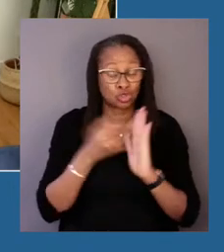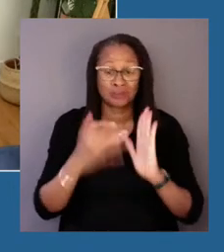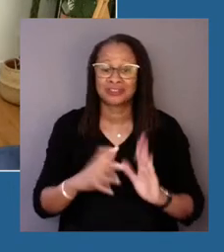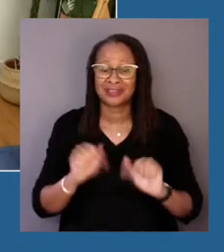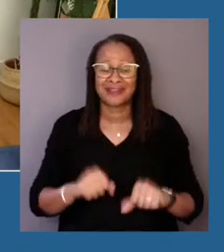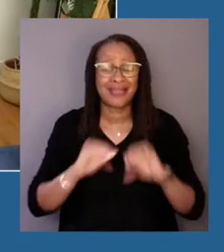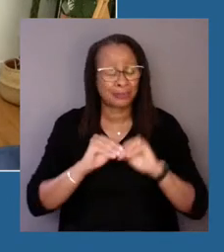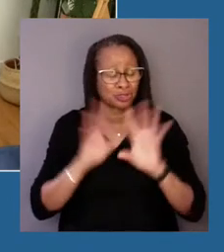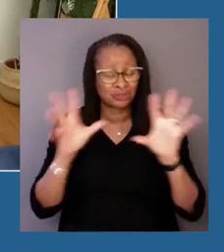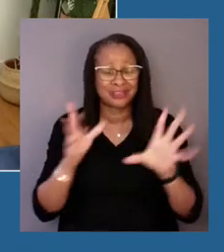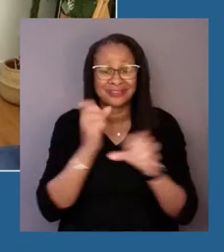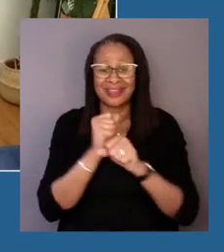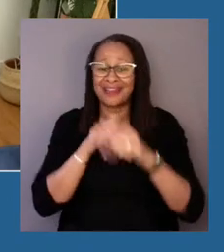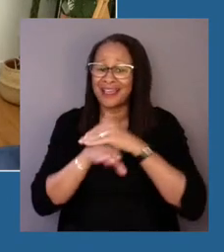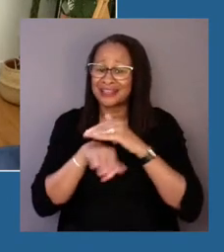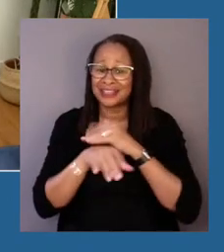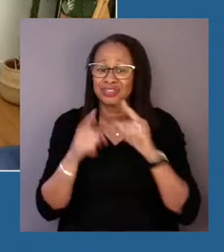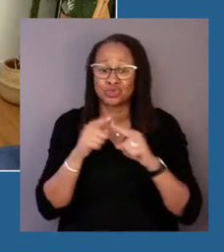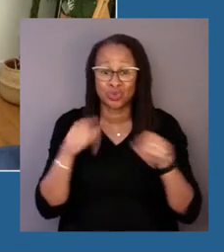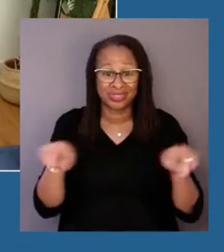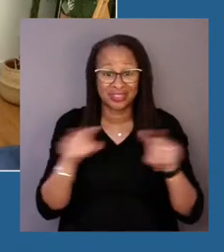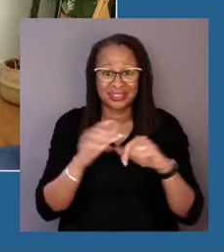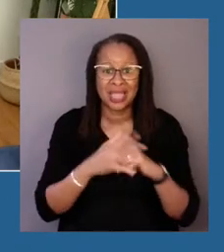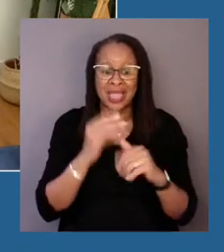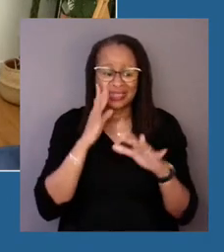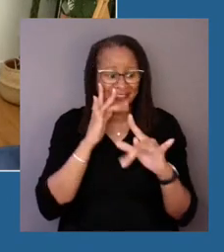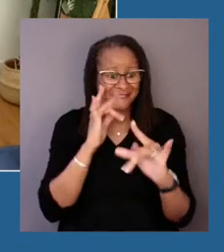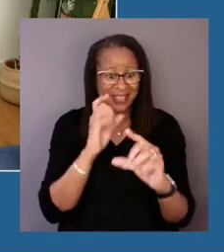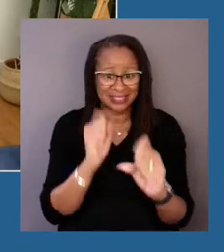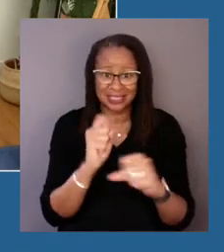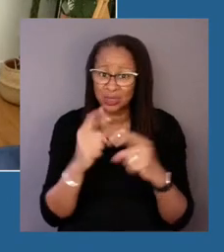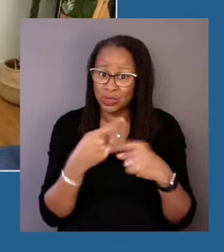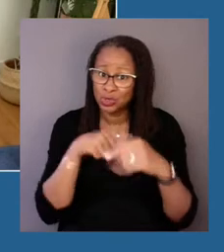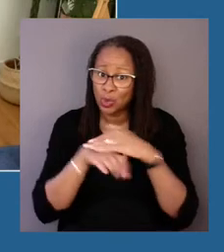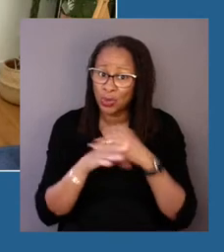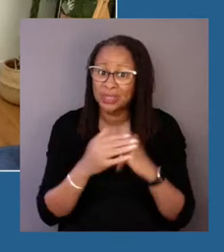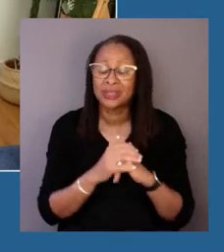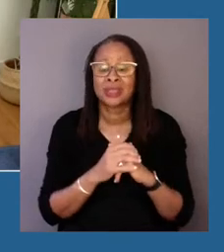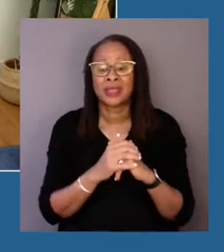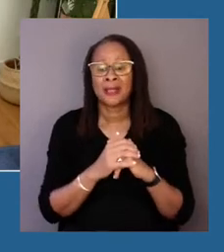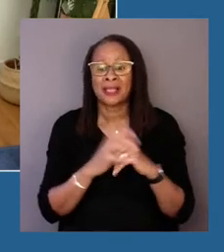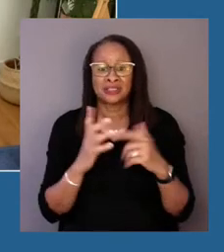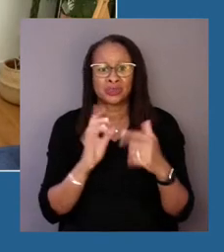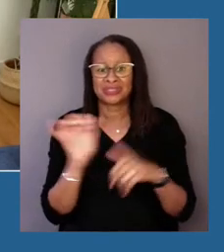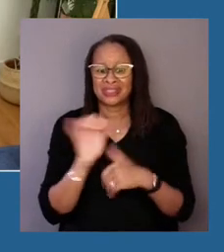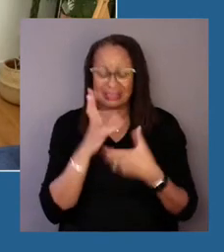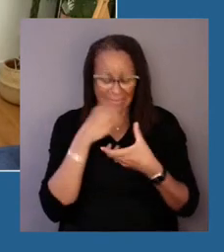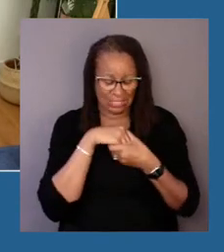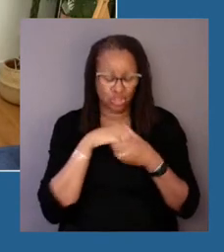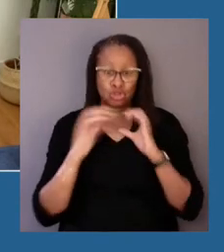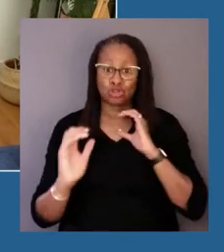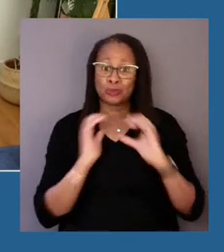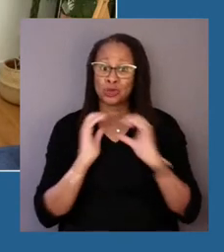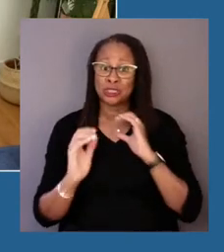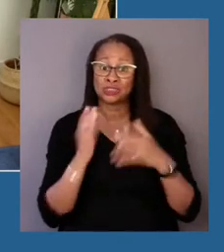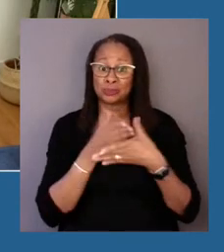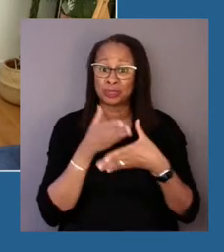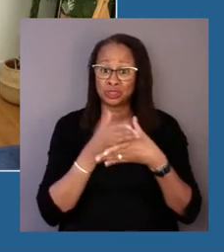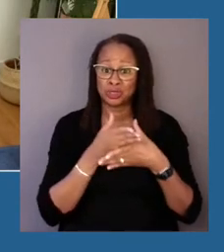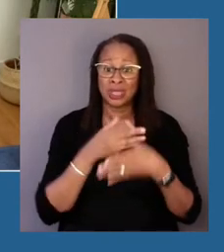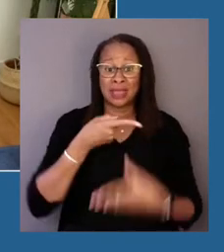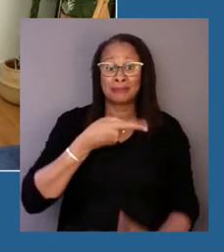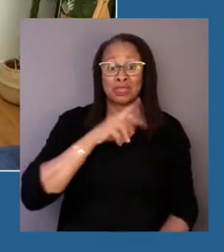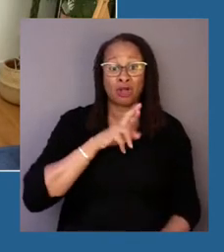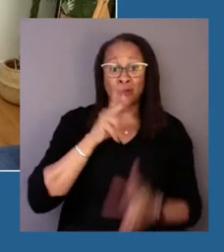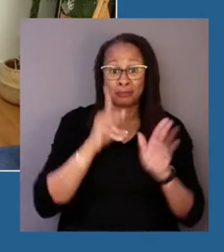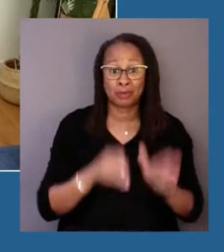like access to these, and they're fascinating because it's like the internal communications between like the PR person and